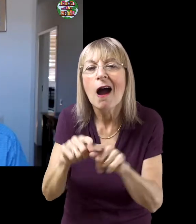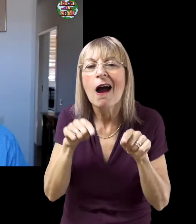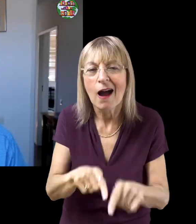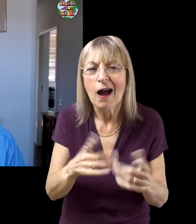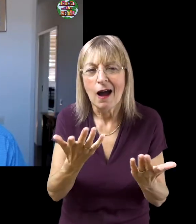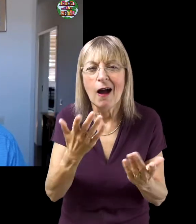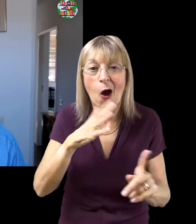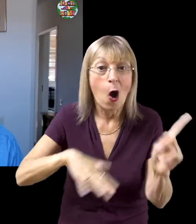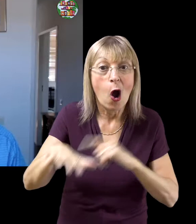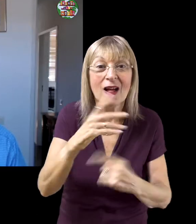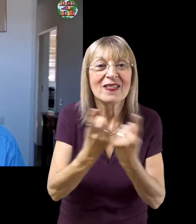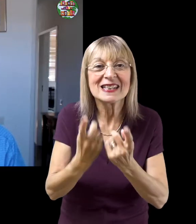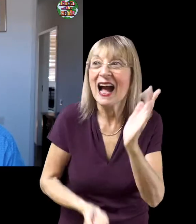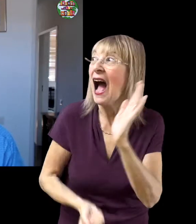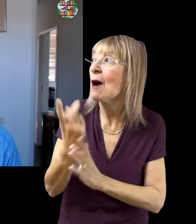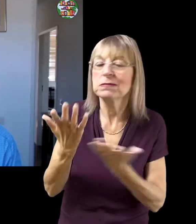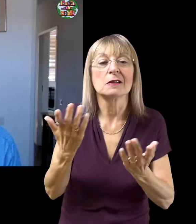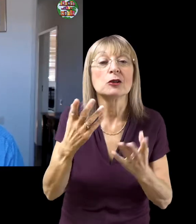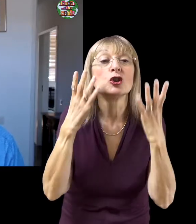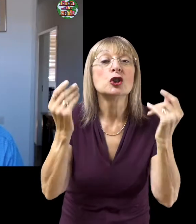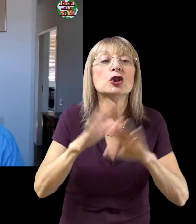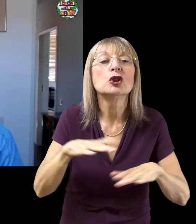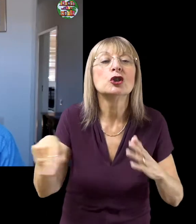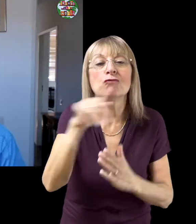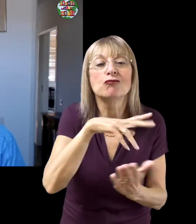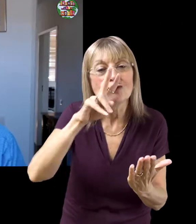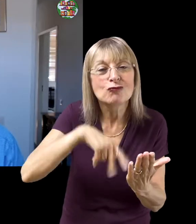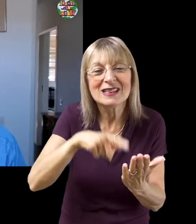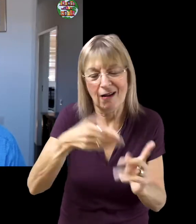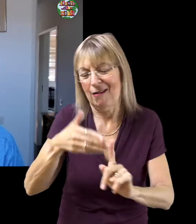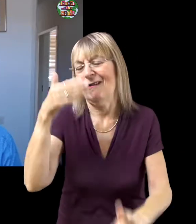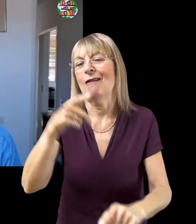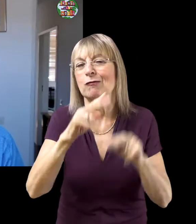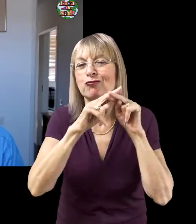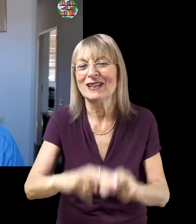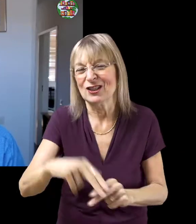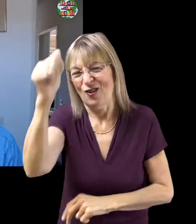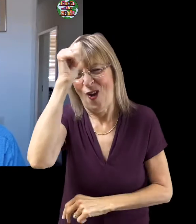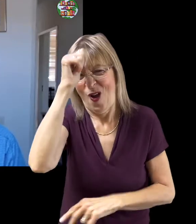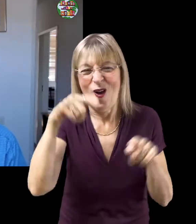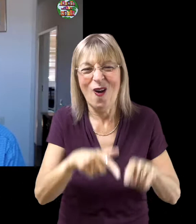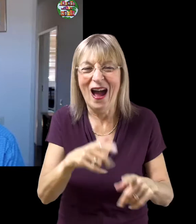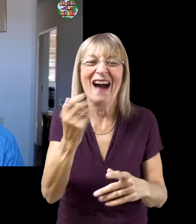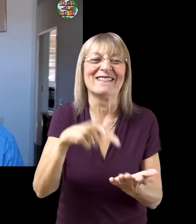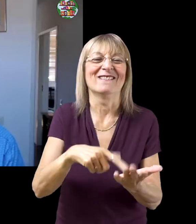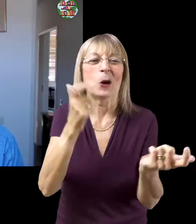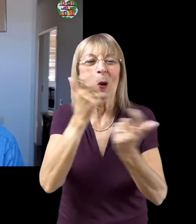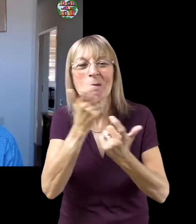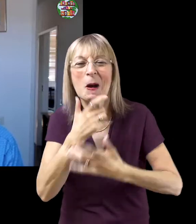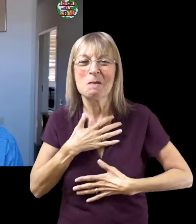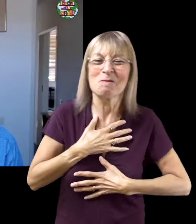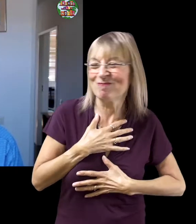think. And all kinds of things happen around it, because for Dutch children, they identify this custom immediately. It has a lot of humor